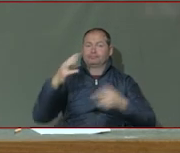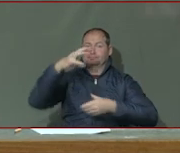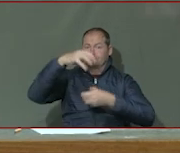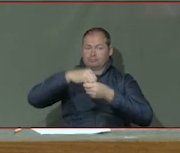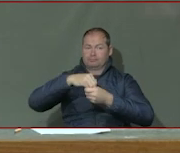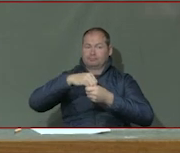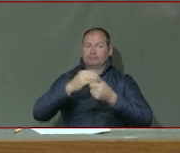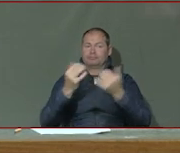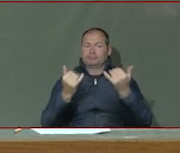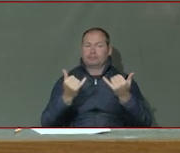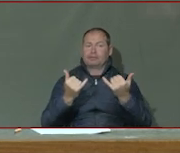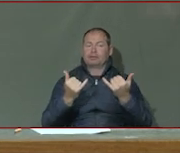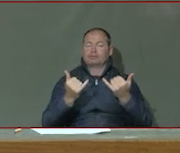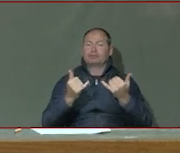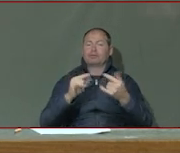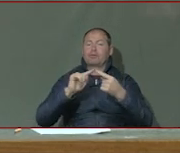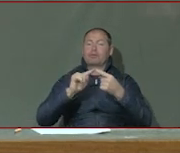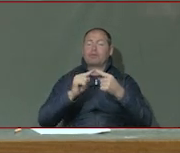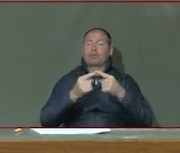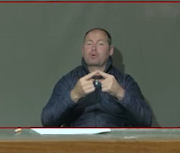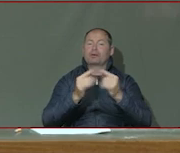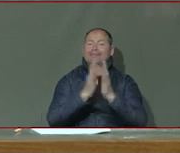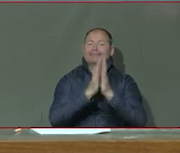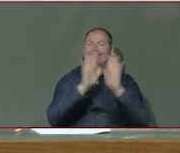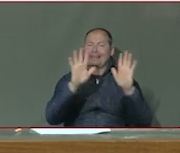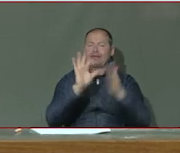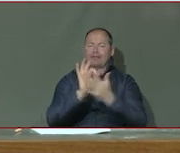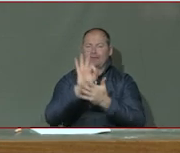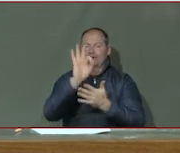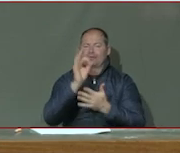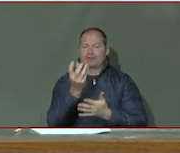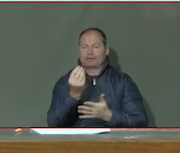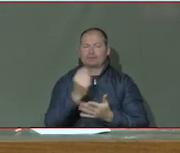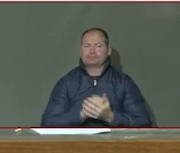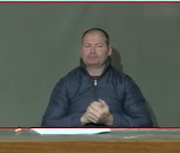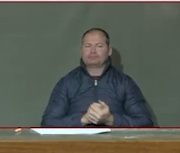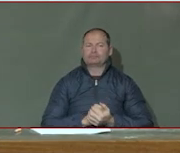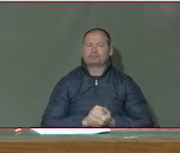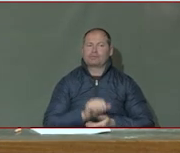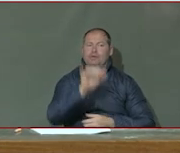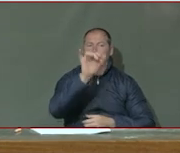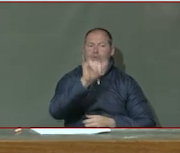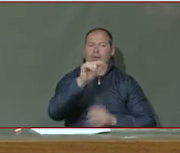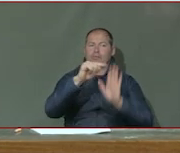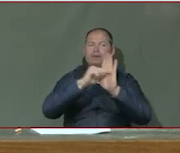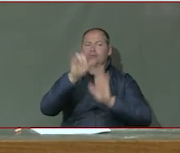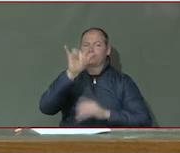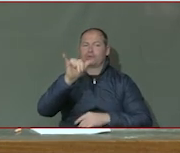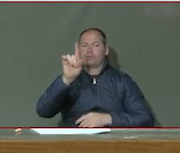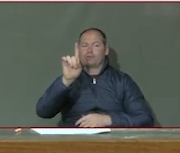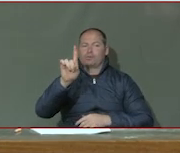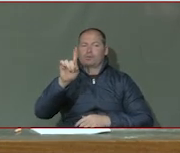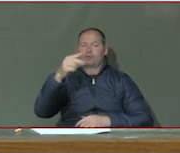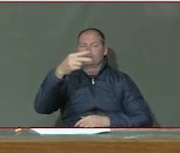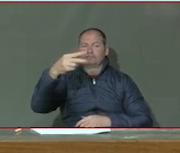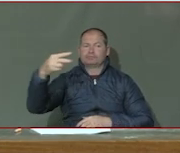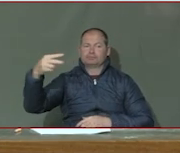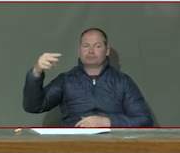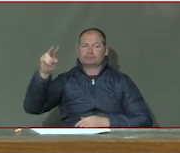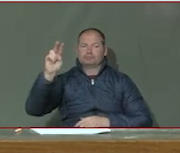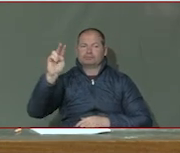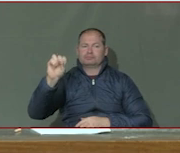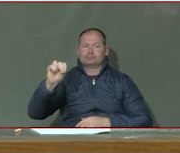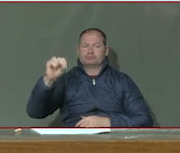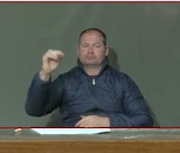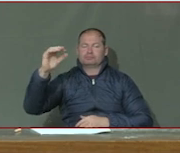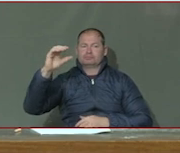here, 10, 13. So here we can say that y minus y1 is equal to m bracket x minus